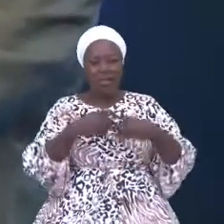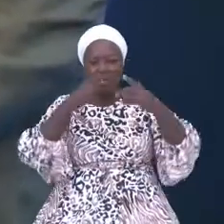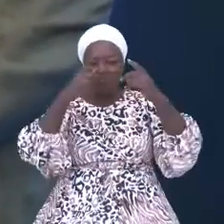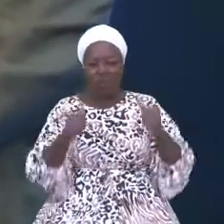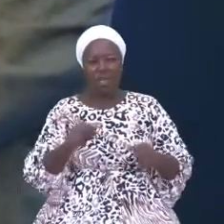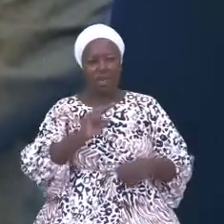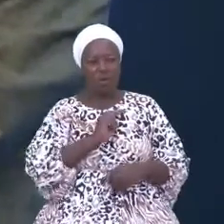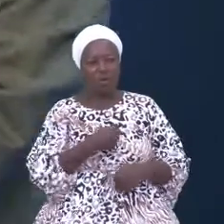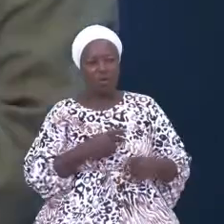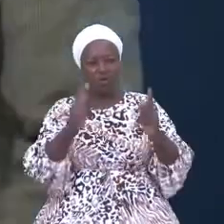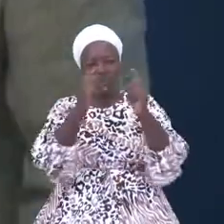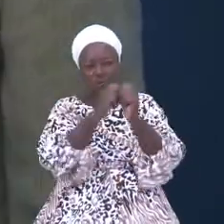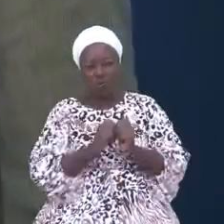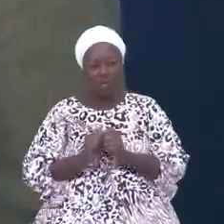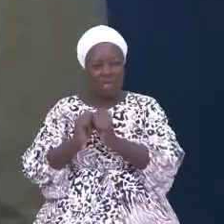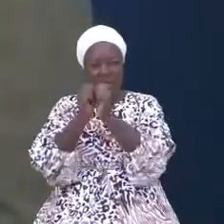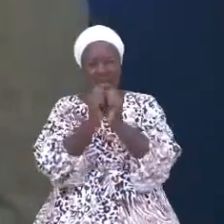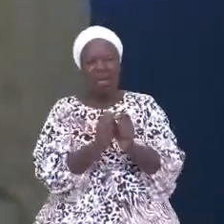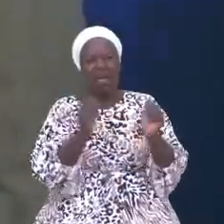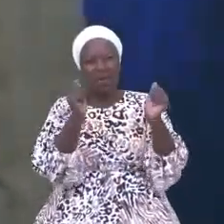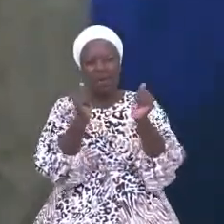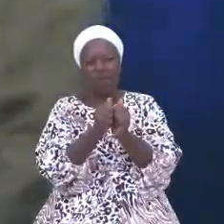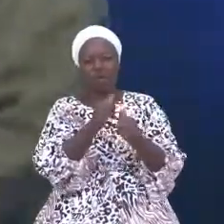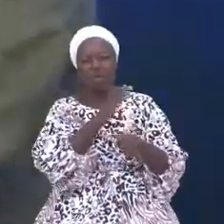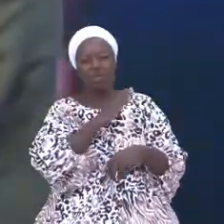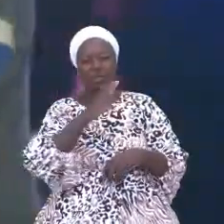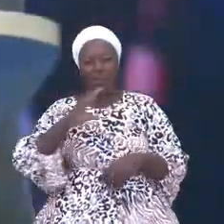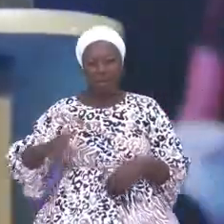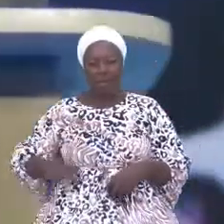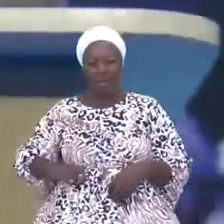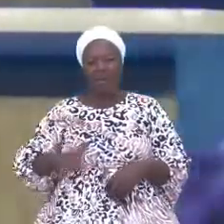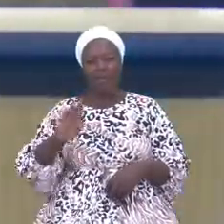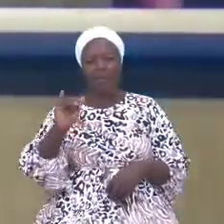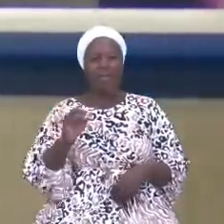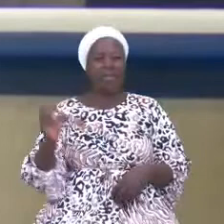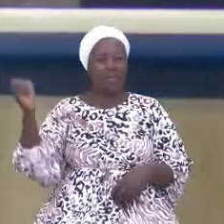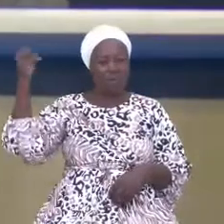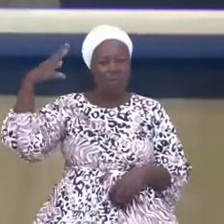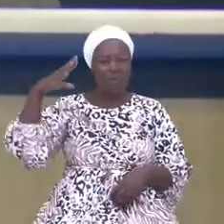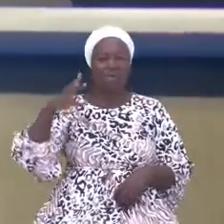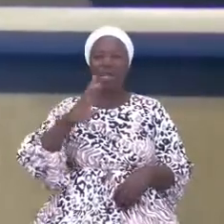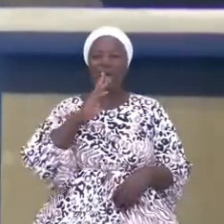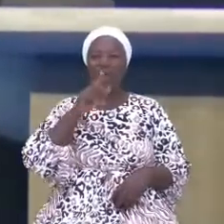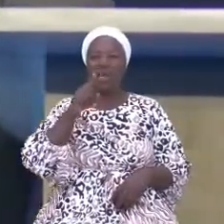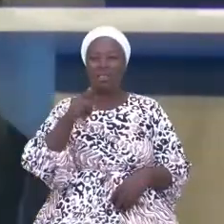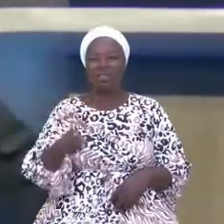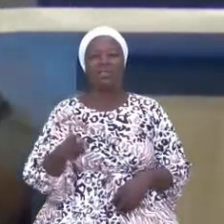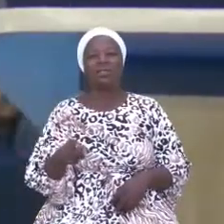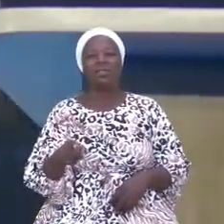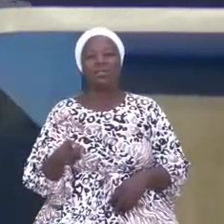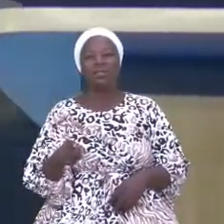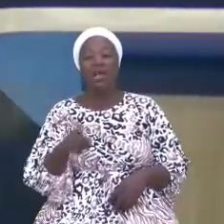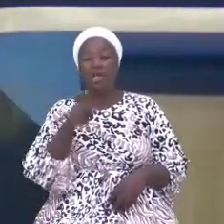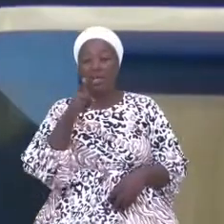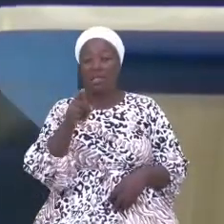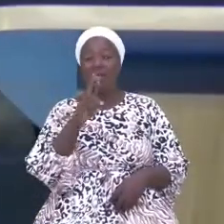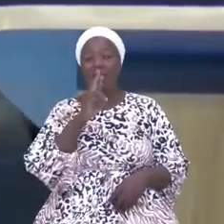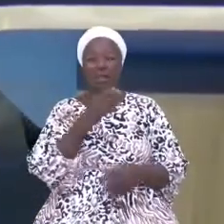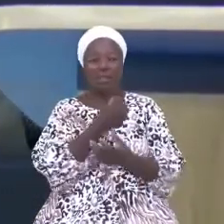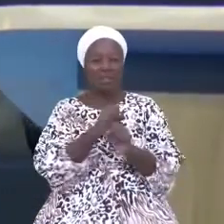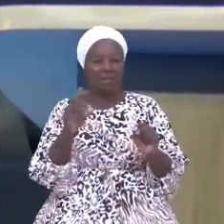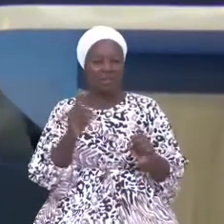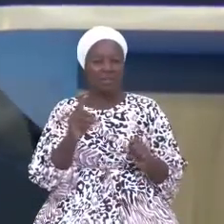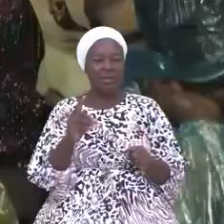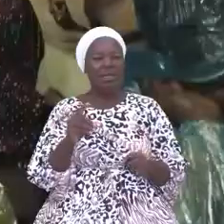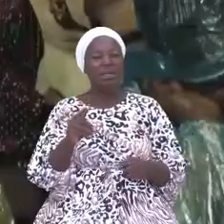us together with Christ. By grace are you saved. That grace will come to